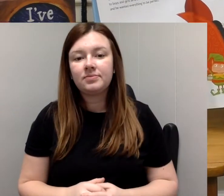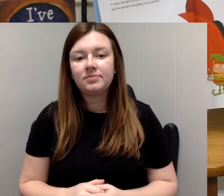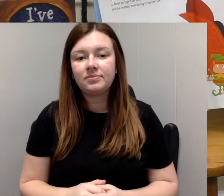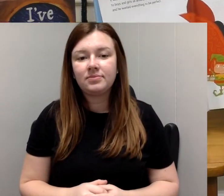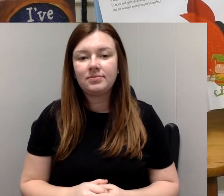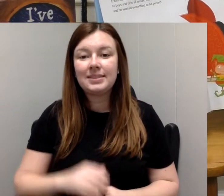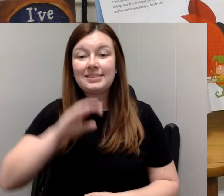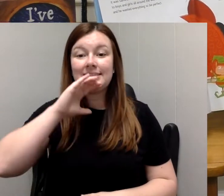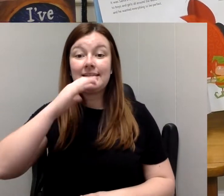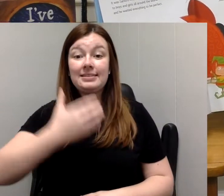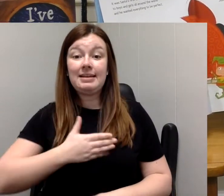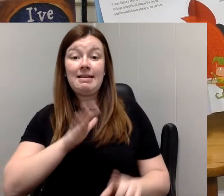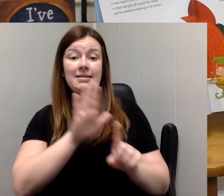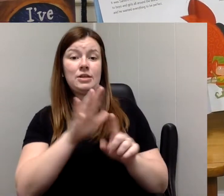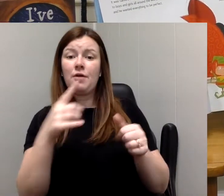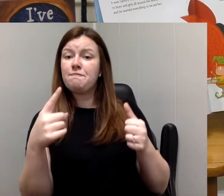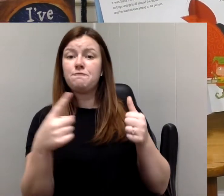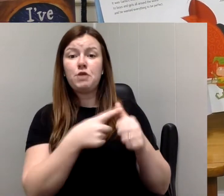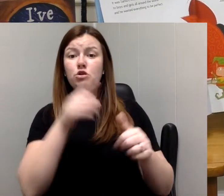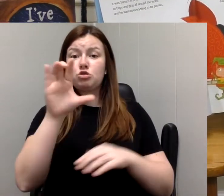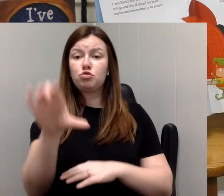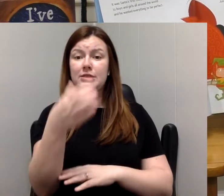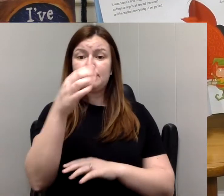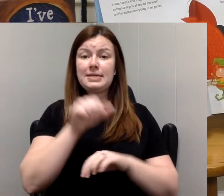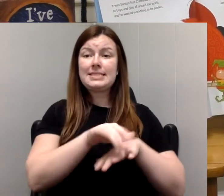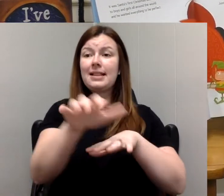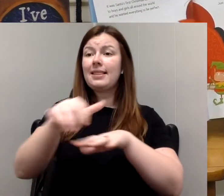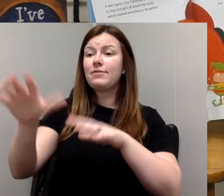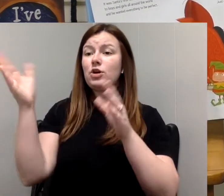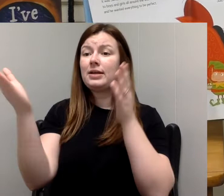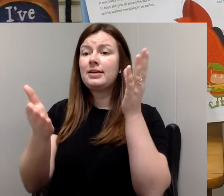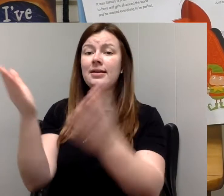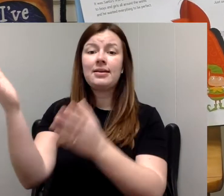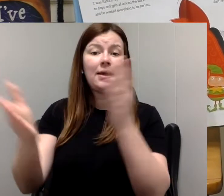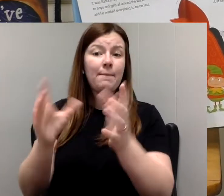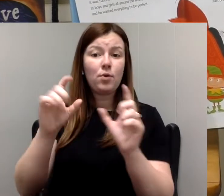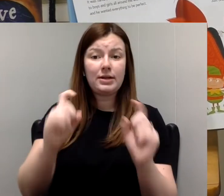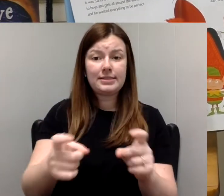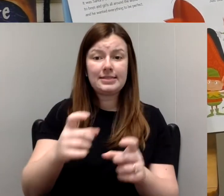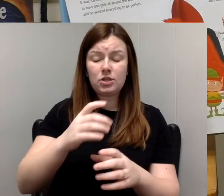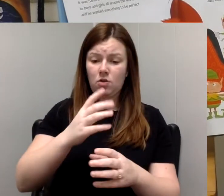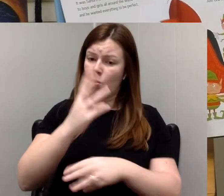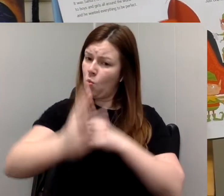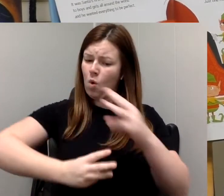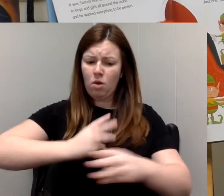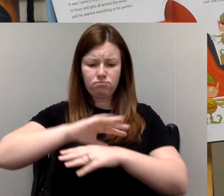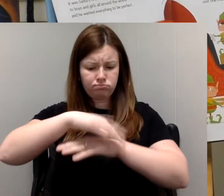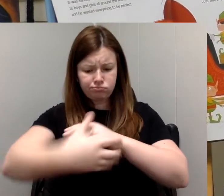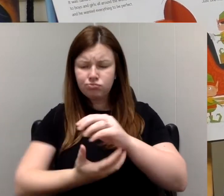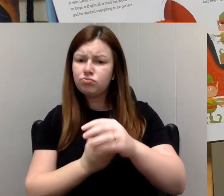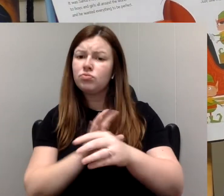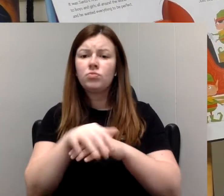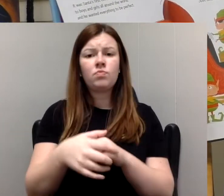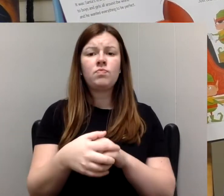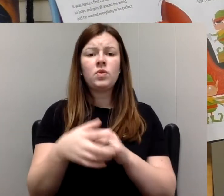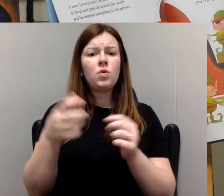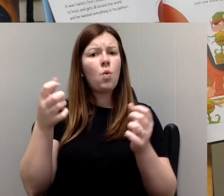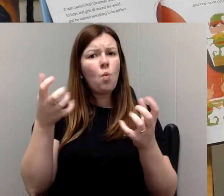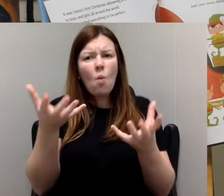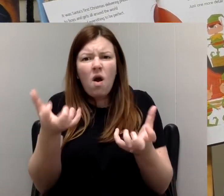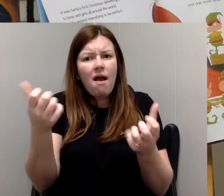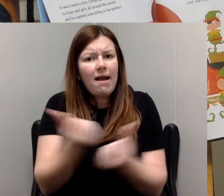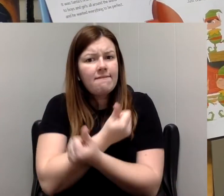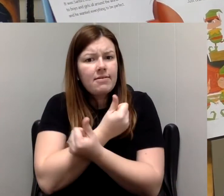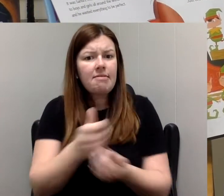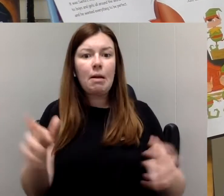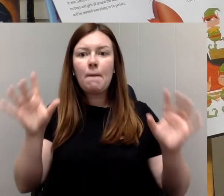It was Santa's first Christmas delivering presents to boys and girls all around the world. And he wanted everything